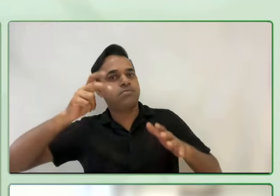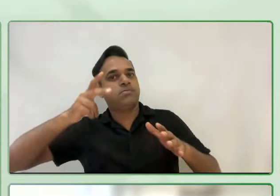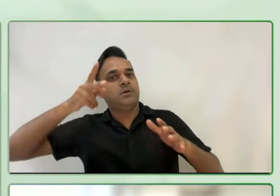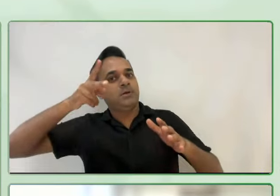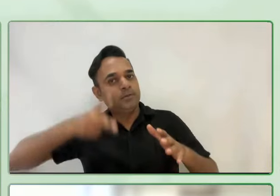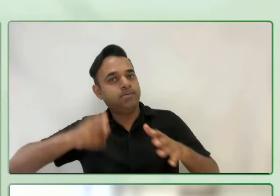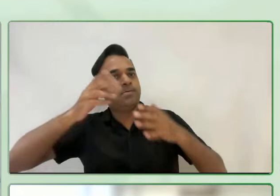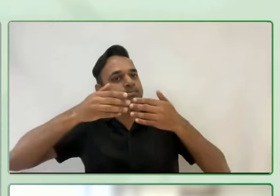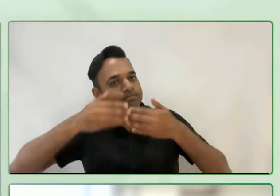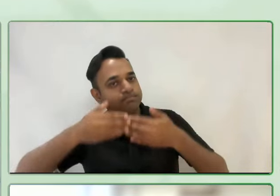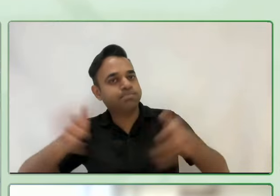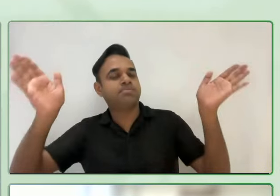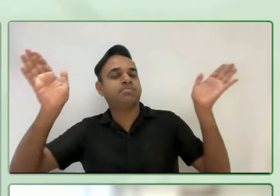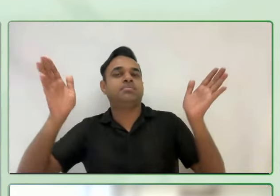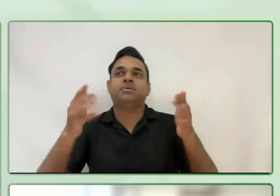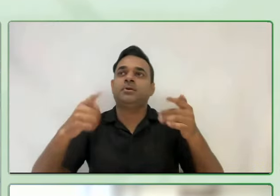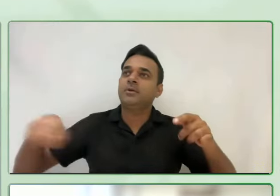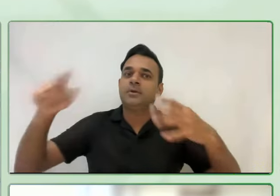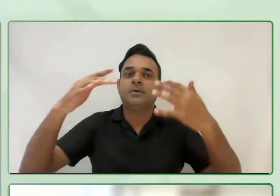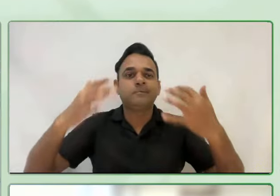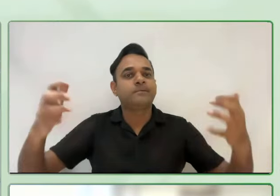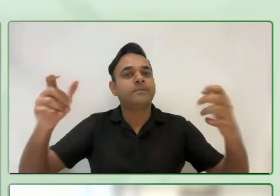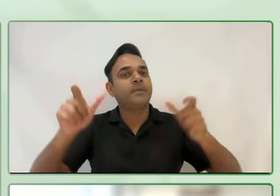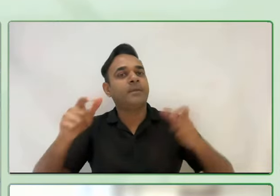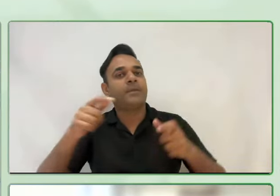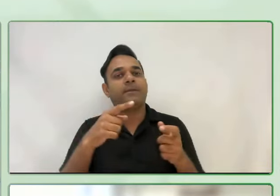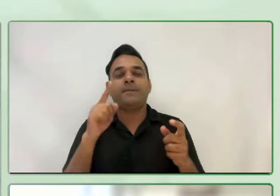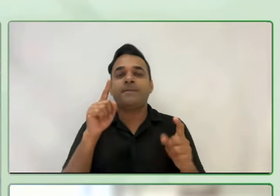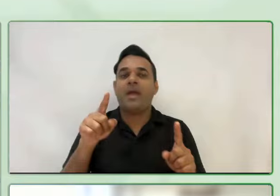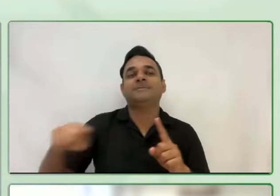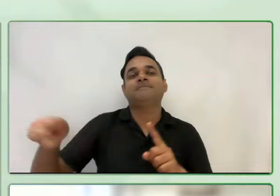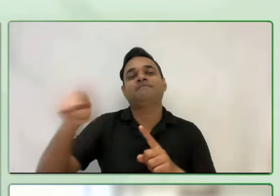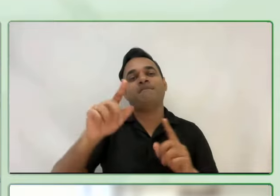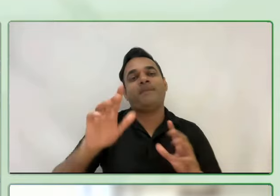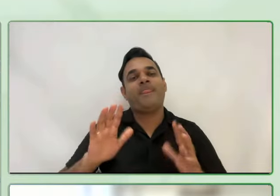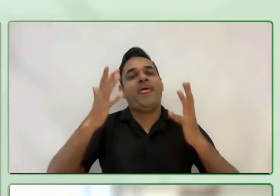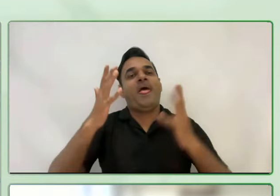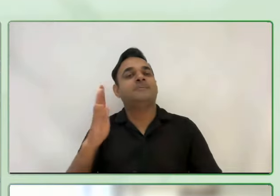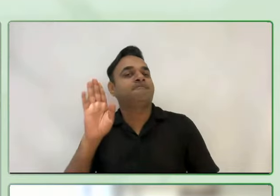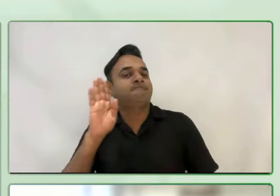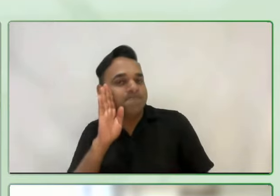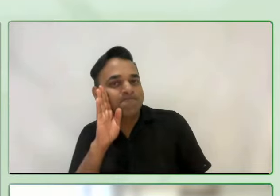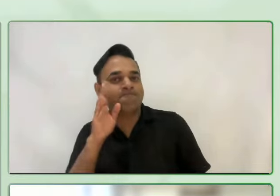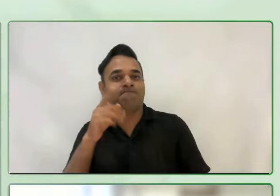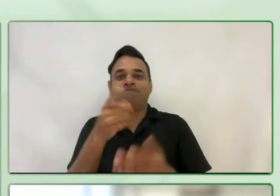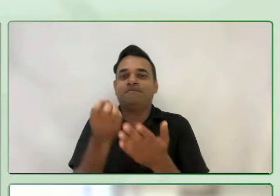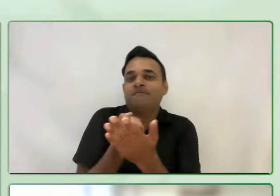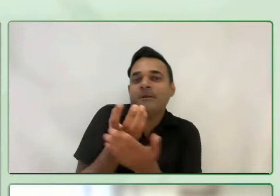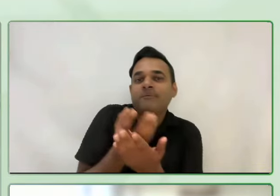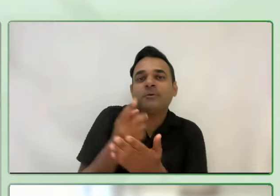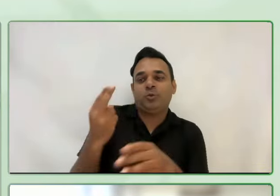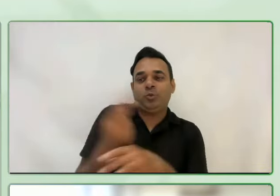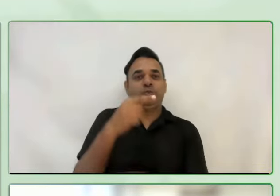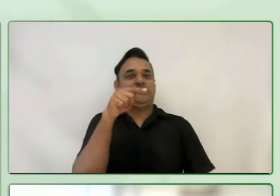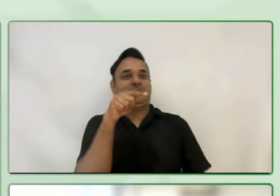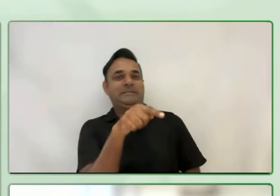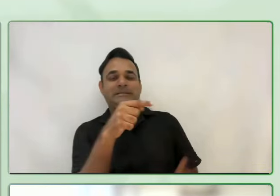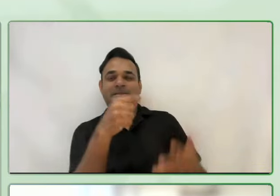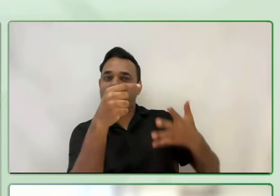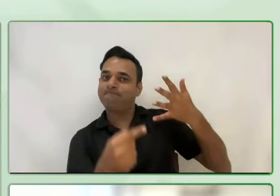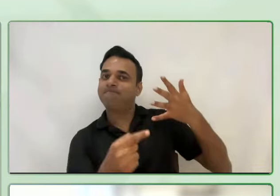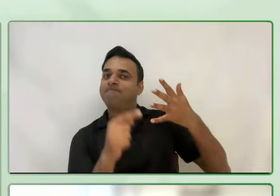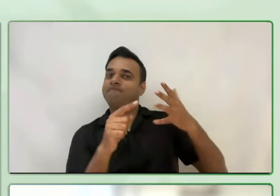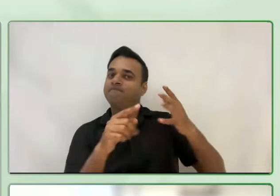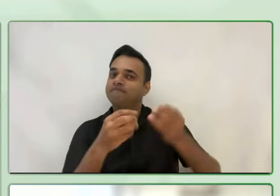make changes happen. And go straight to C-suite. That's what I'm hearing. Yes, and if you have